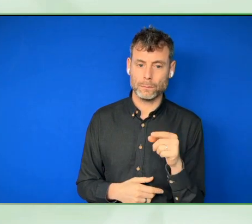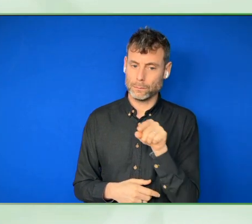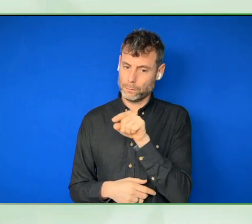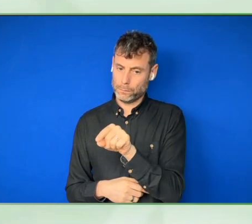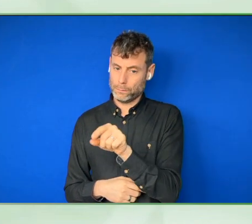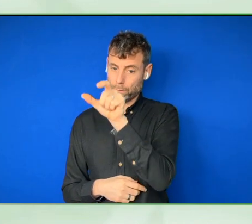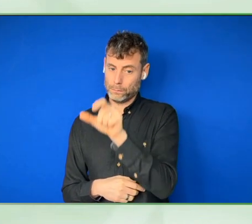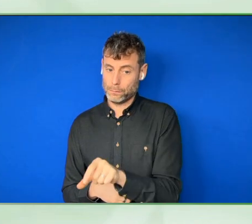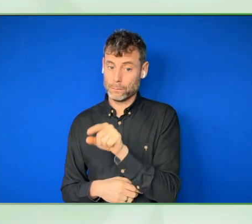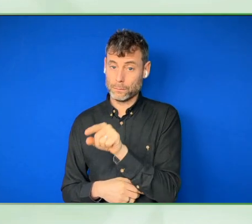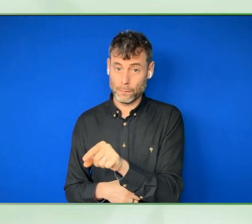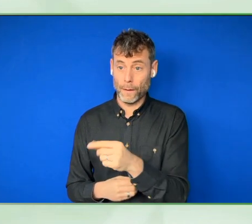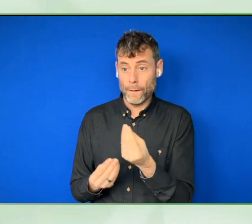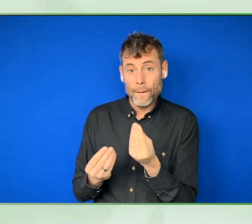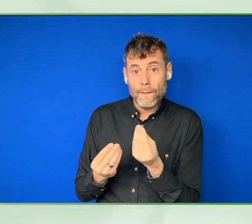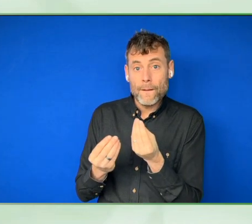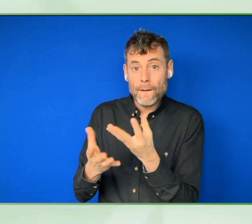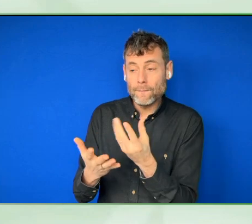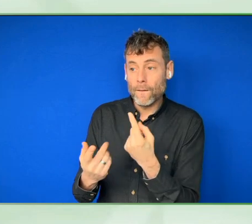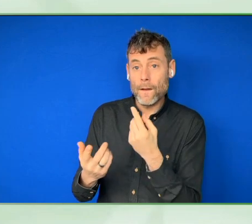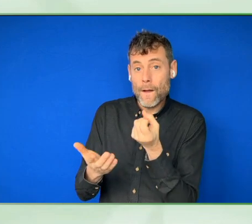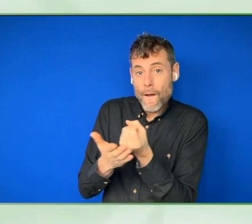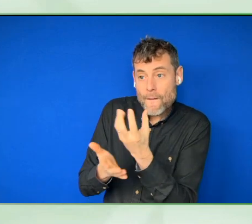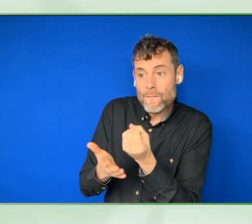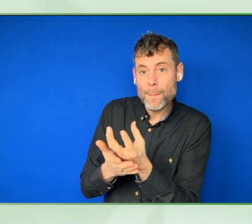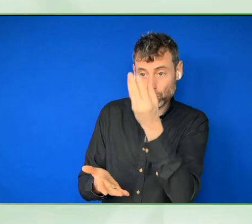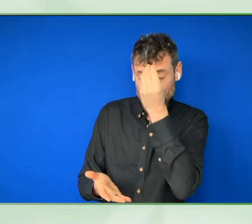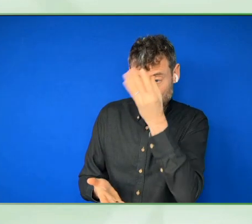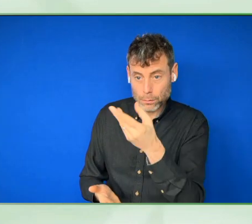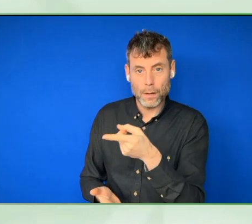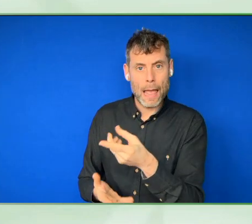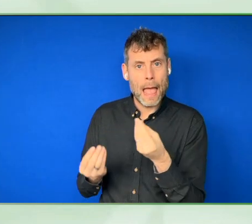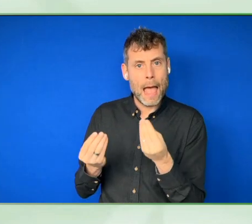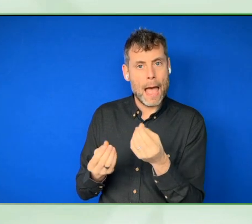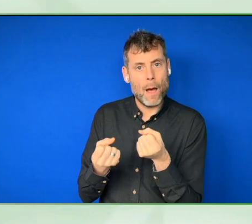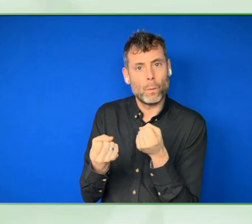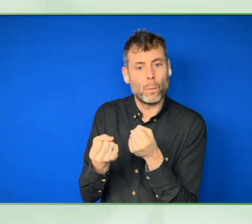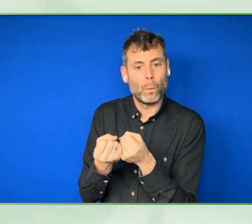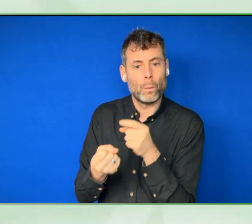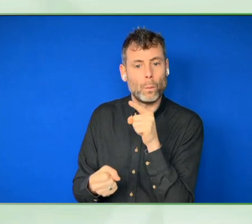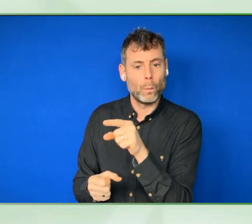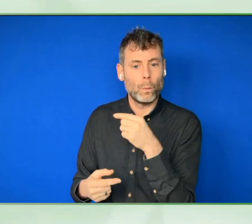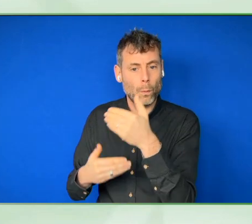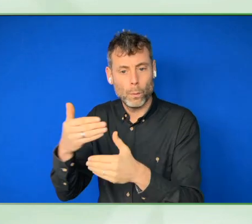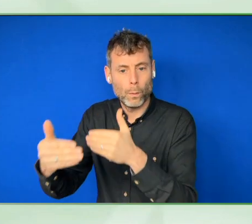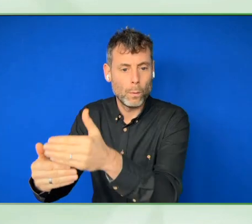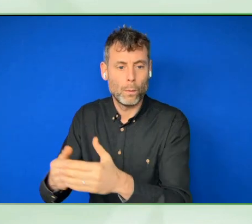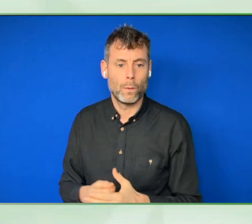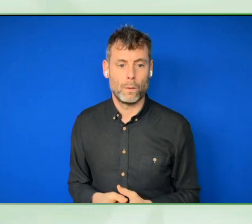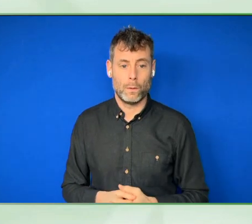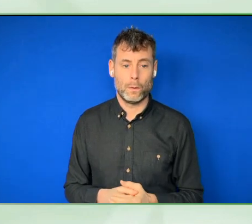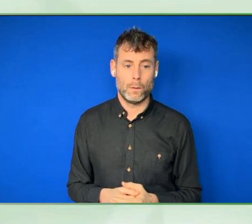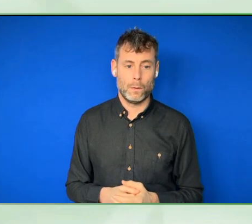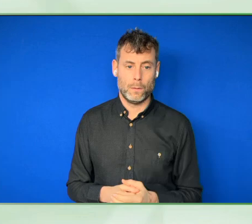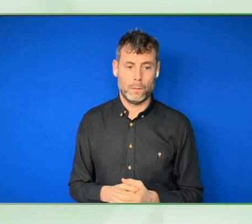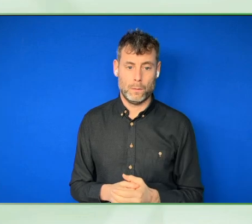workers, they are not educated. They are below 10th class or maybe middle class. Acceptance